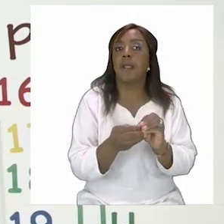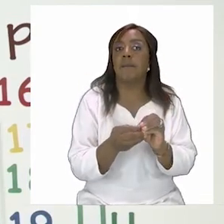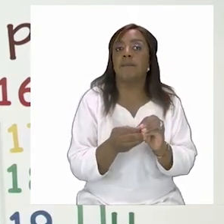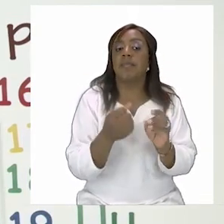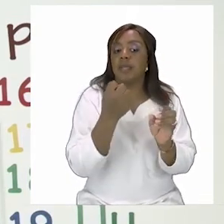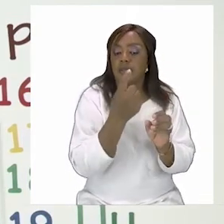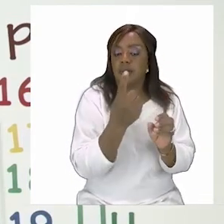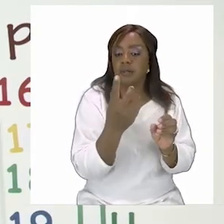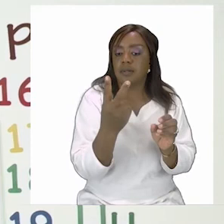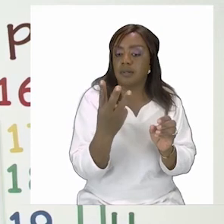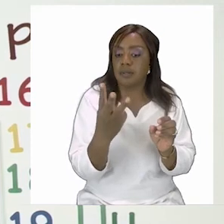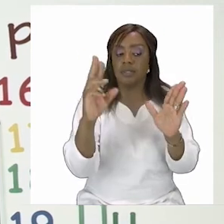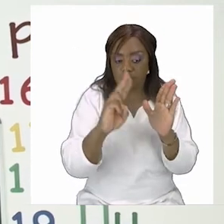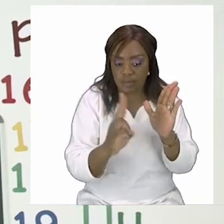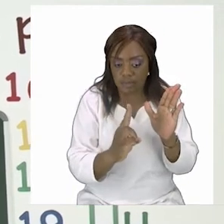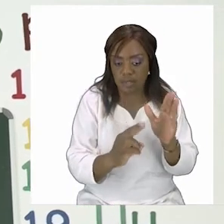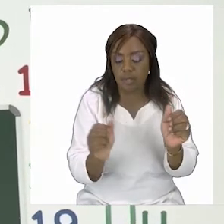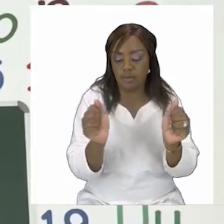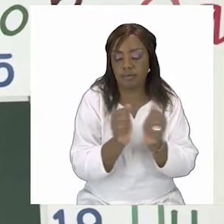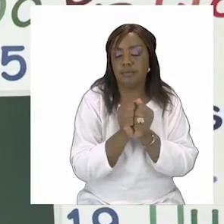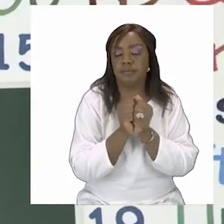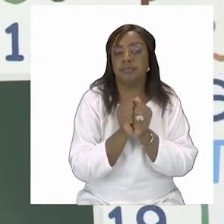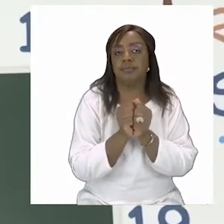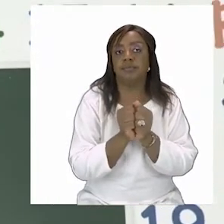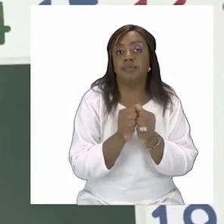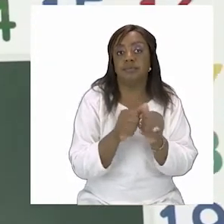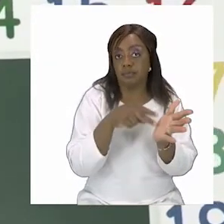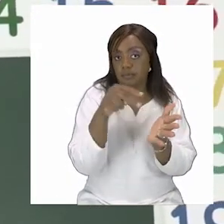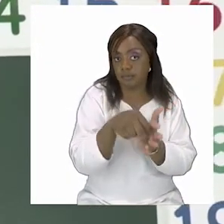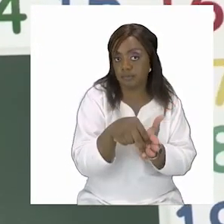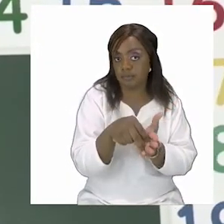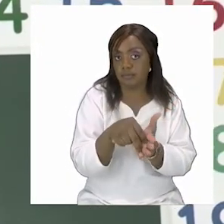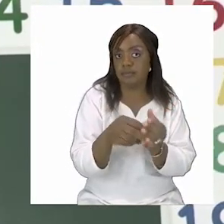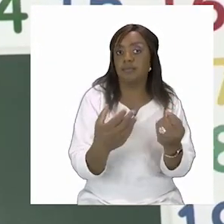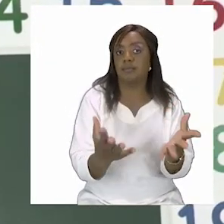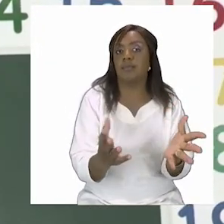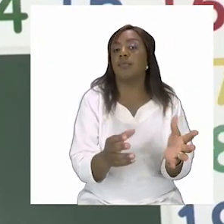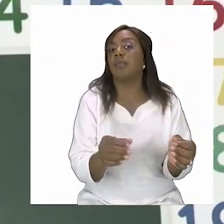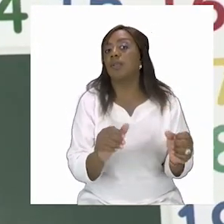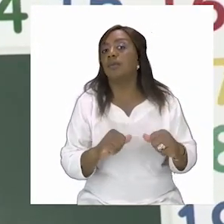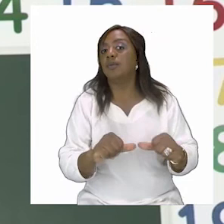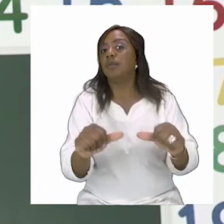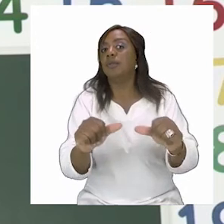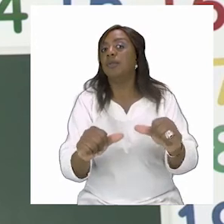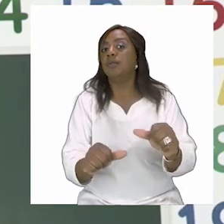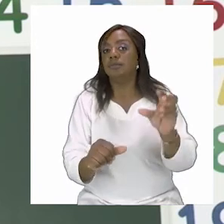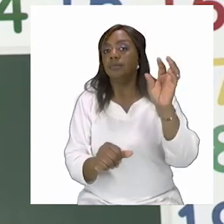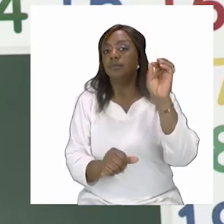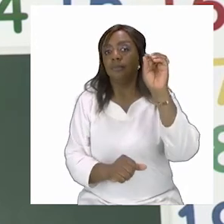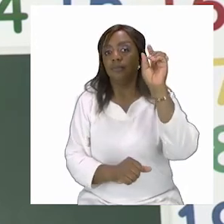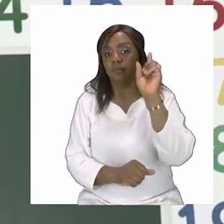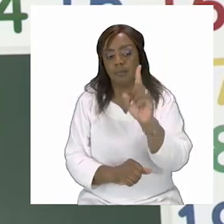and read them together. Are we ready? Wonderful. Let's go.